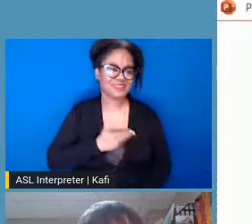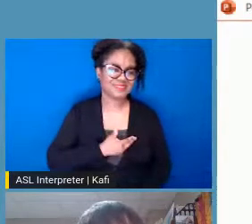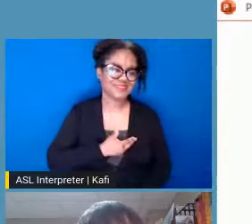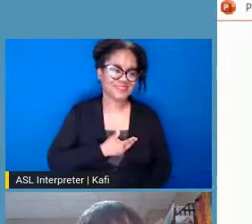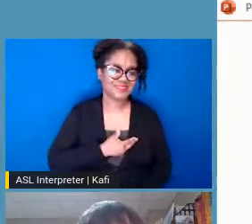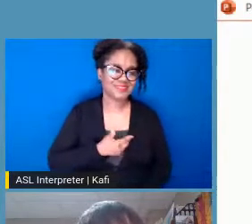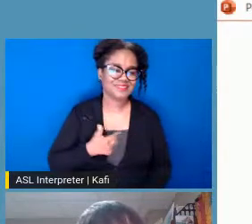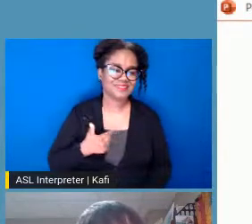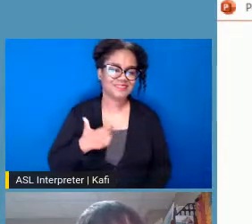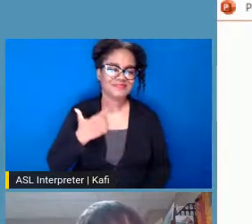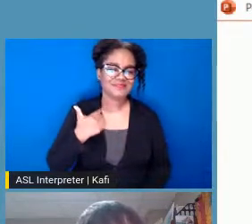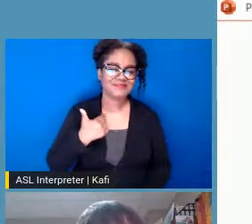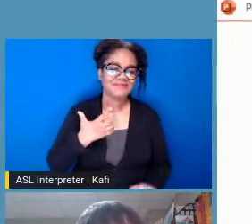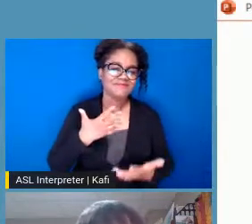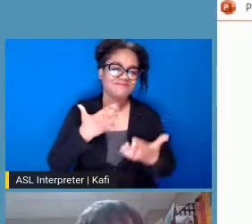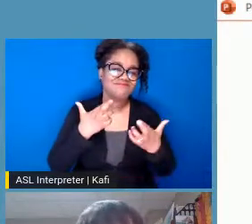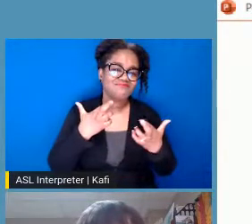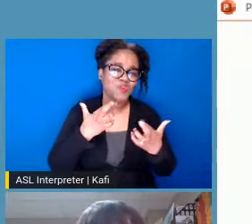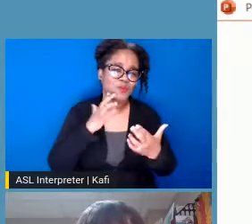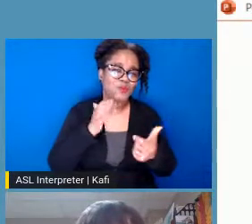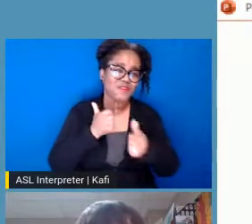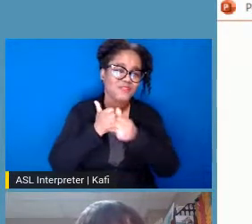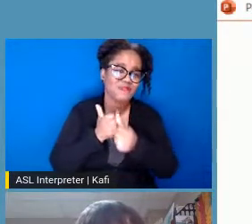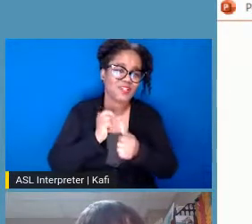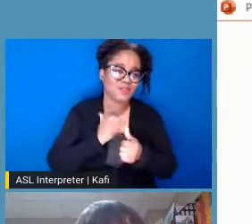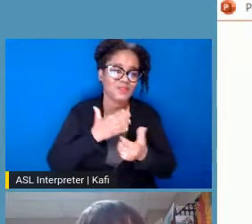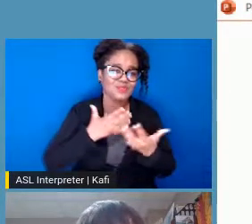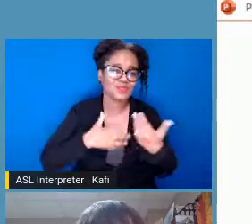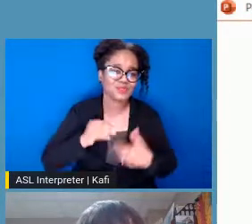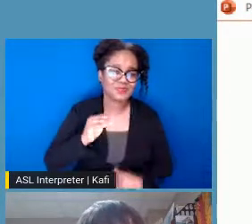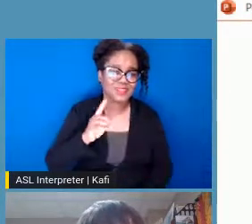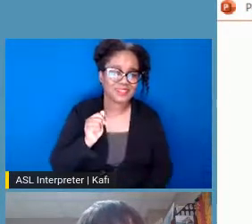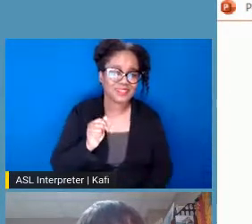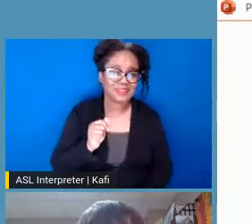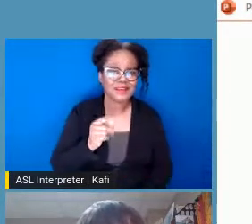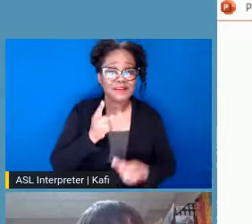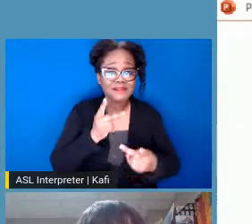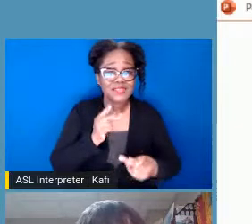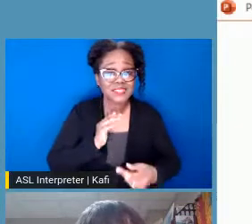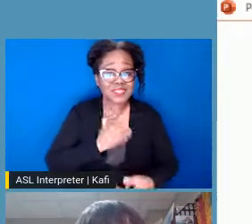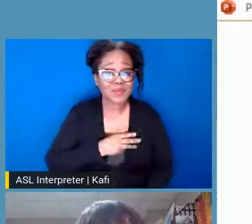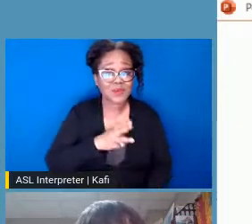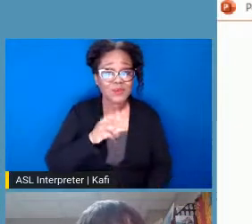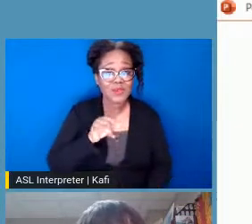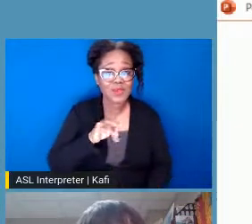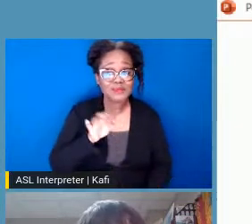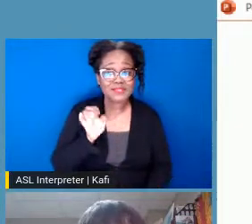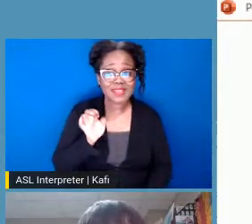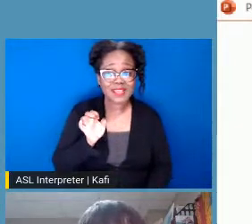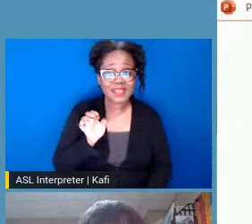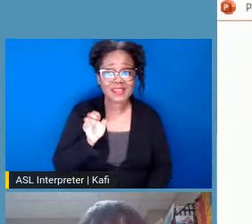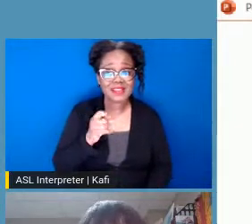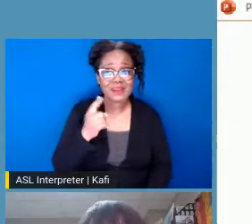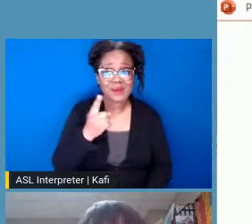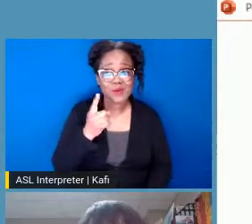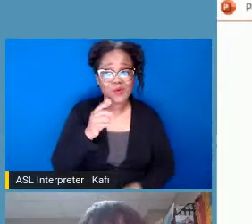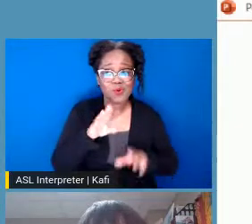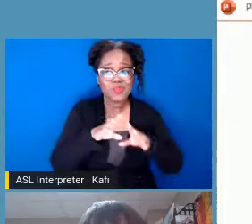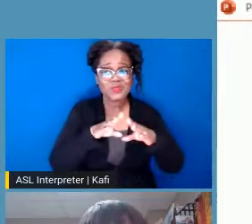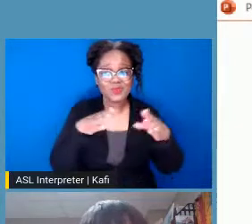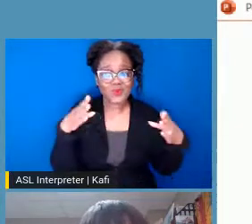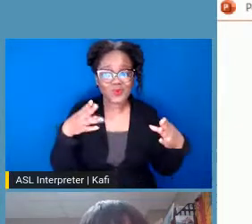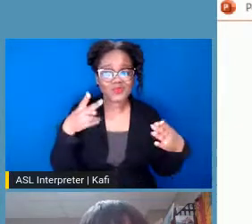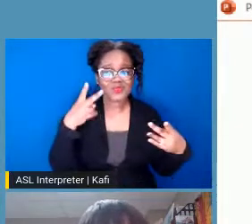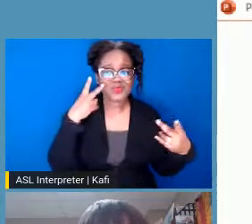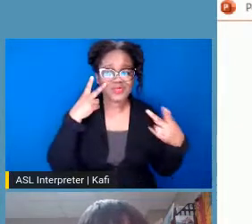We'd love to have you following us on social media. Go visit our website, and I'm always open to feedback about how we can